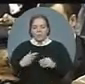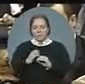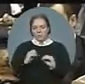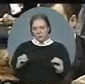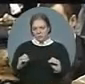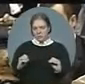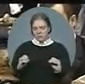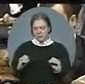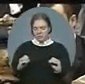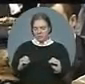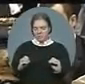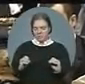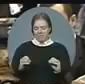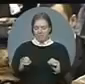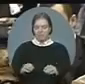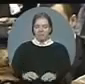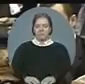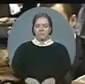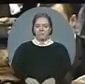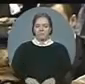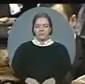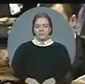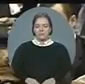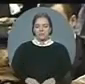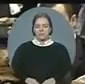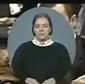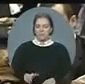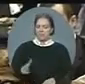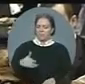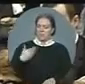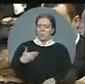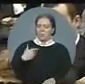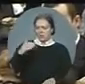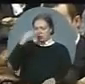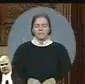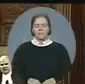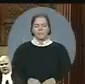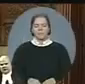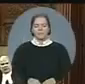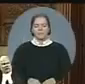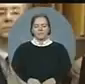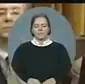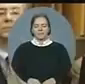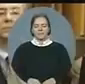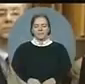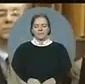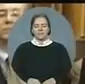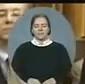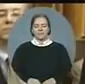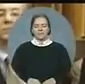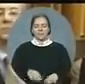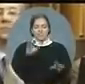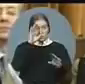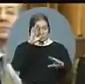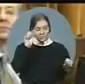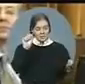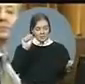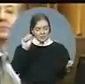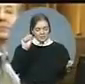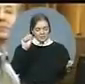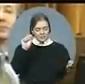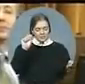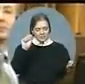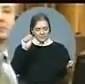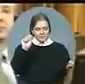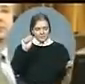colleague here who was highly respected. Why will the leader of the Liberal Party not accept his word? Not only was trying to bribe Chuck